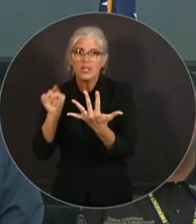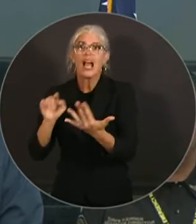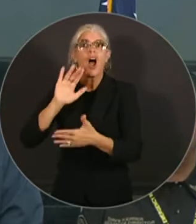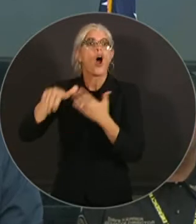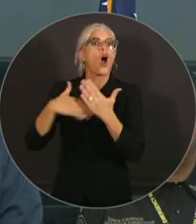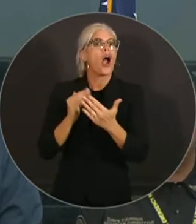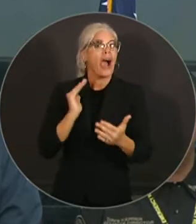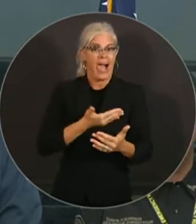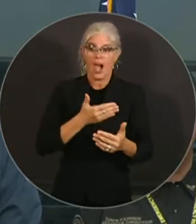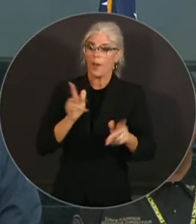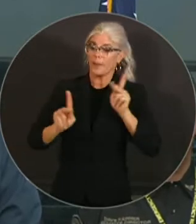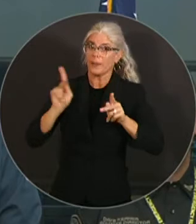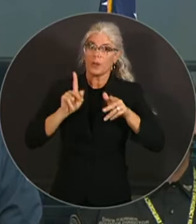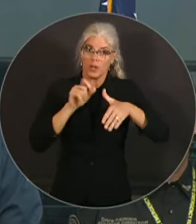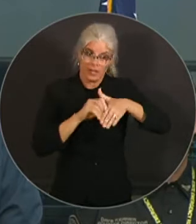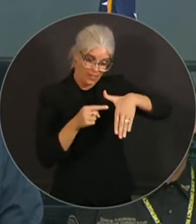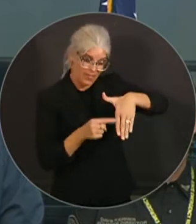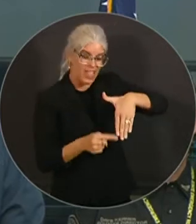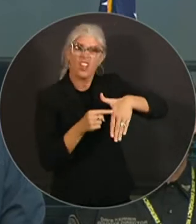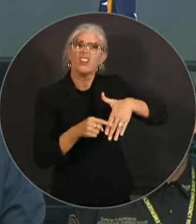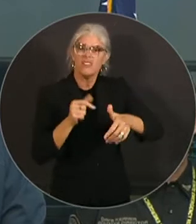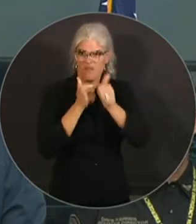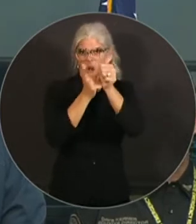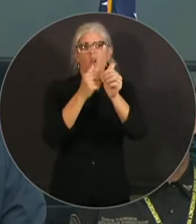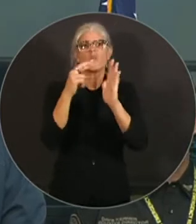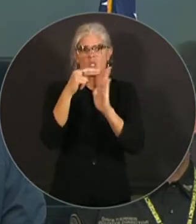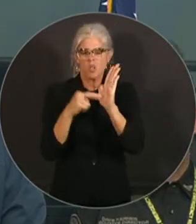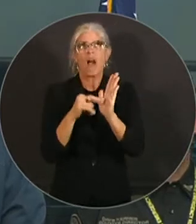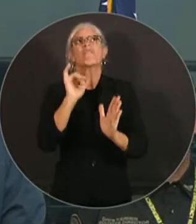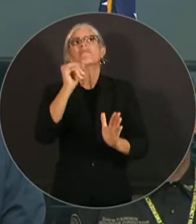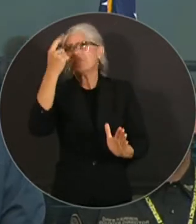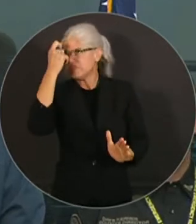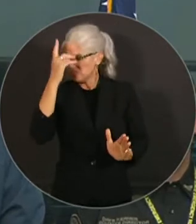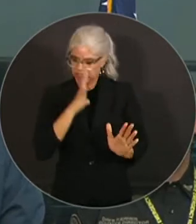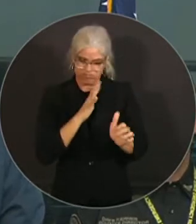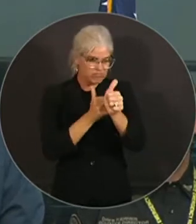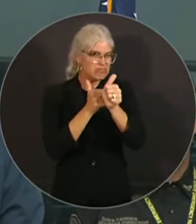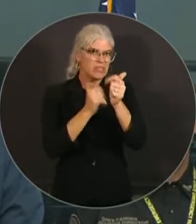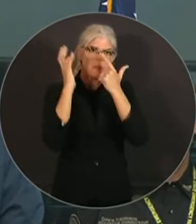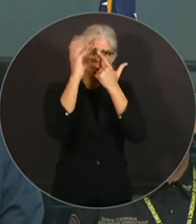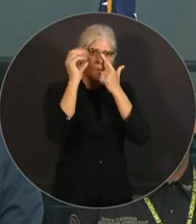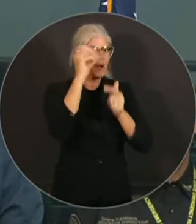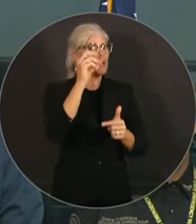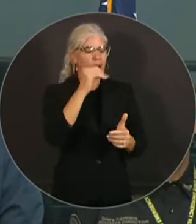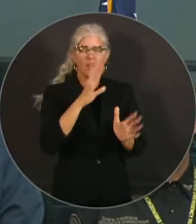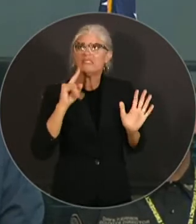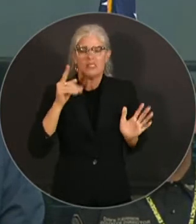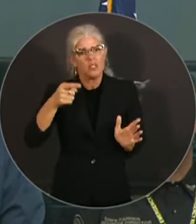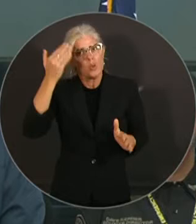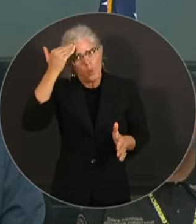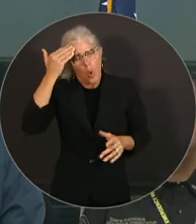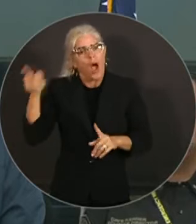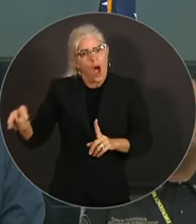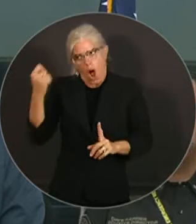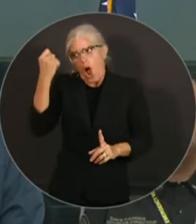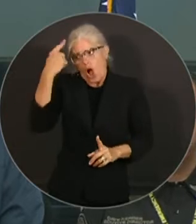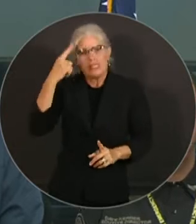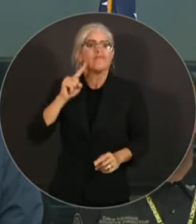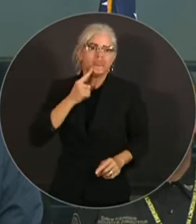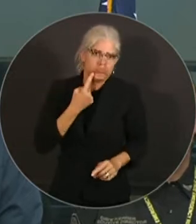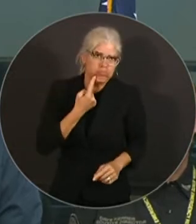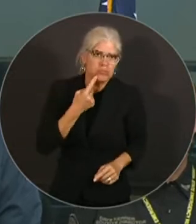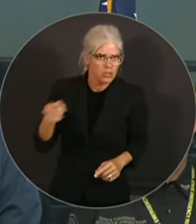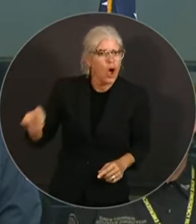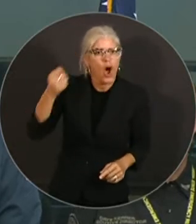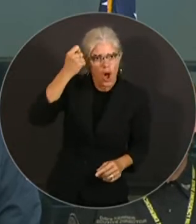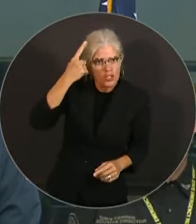heeding the advice of that and recognizing that this could potentially be a major impact. And then the response and the assets that